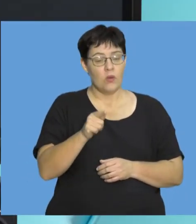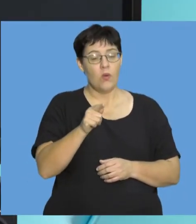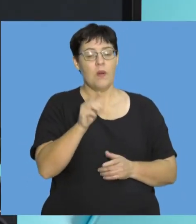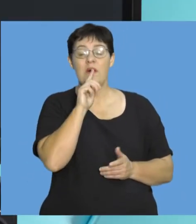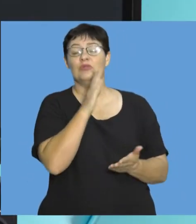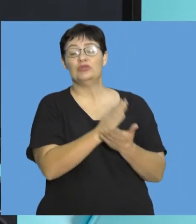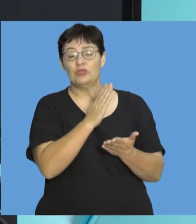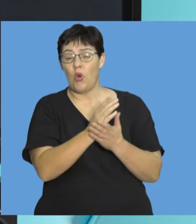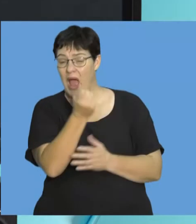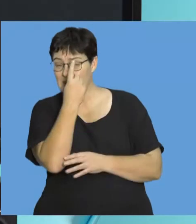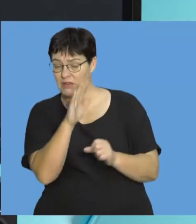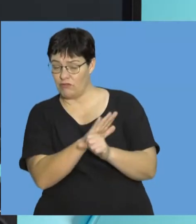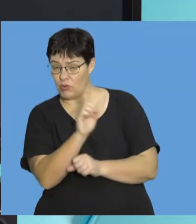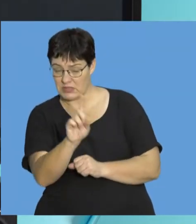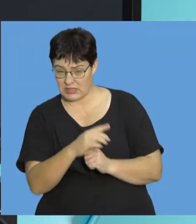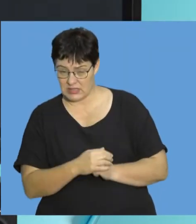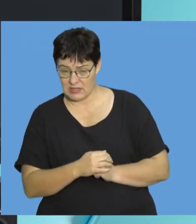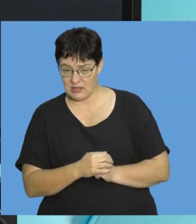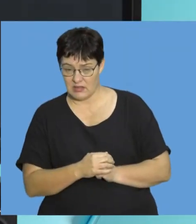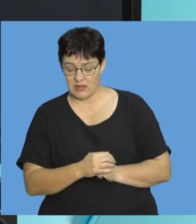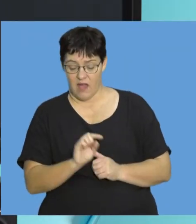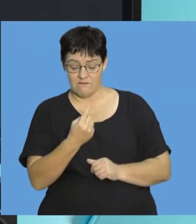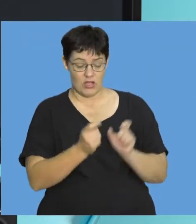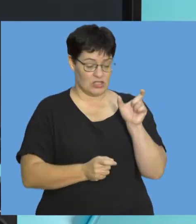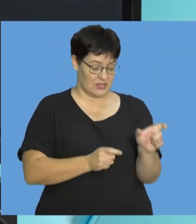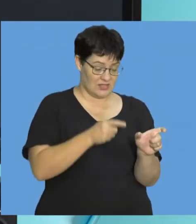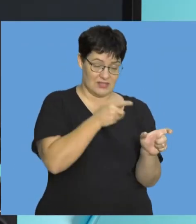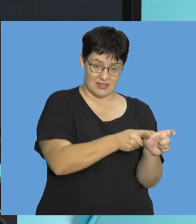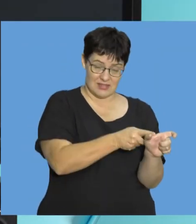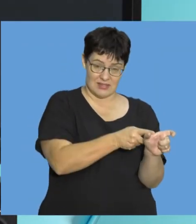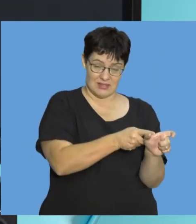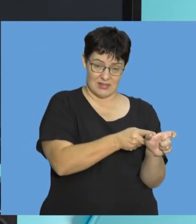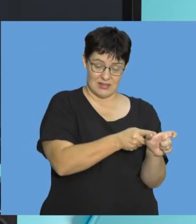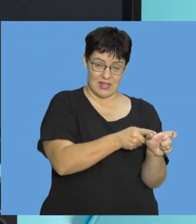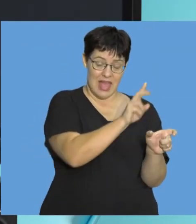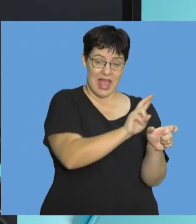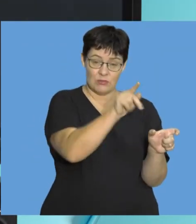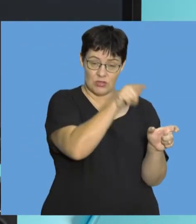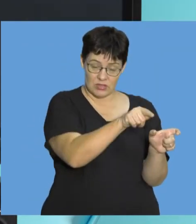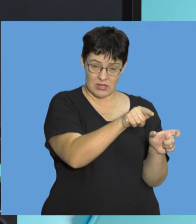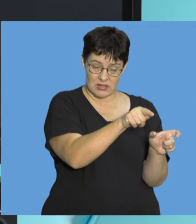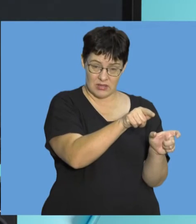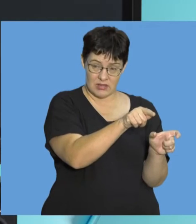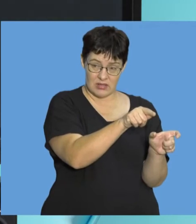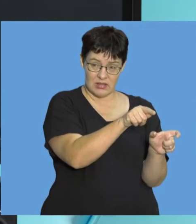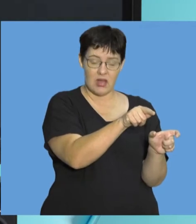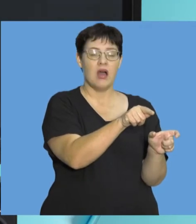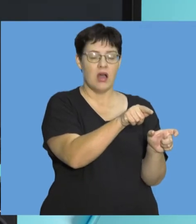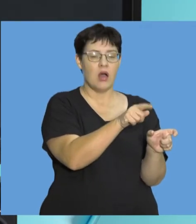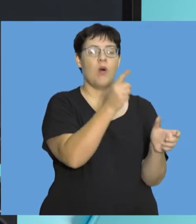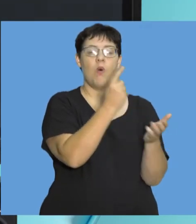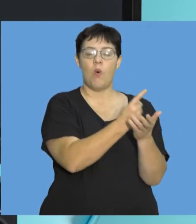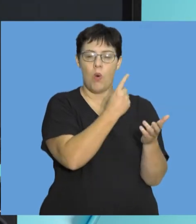need to make sure that you understand is your first term, the exponent for the first term must be such that it